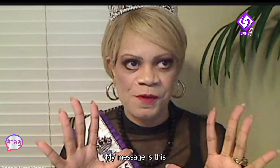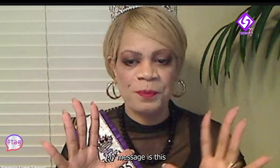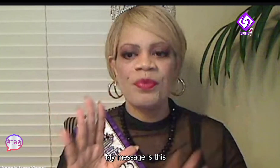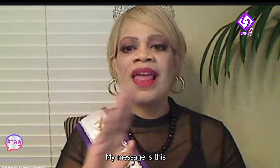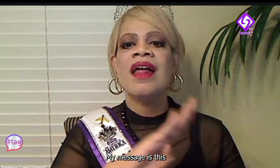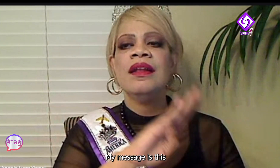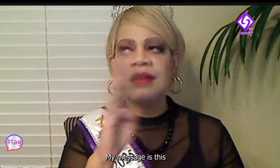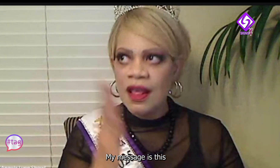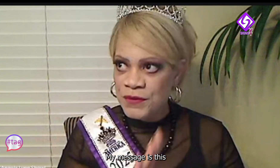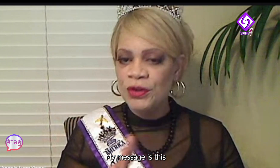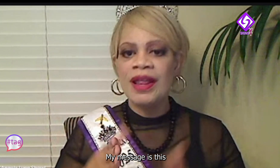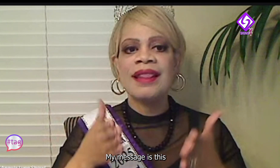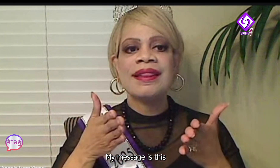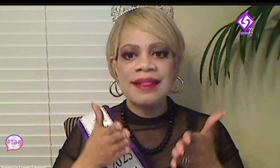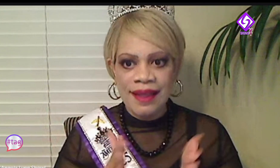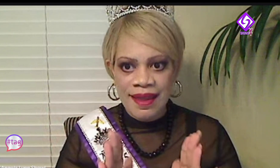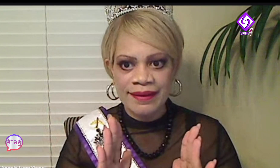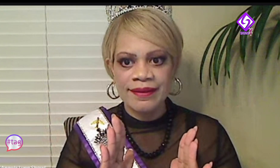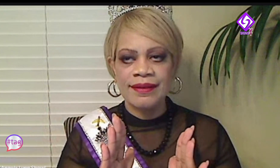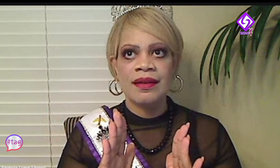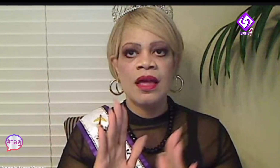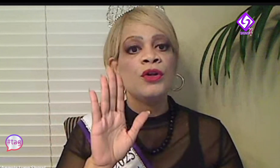My message is this: